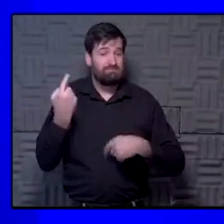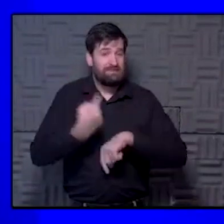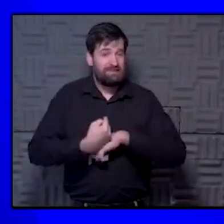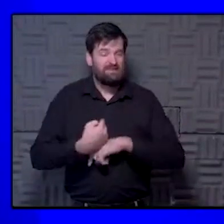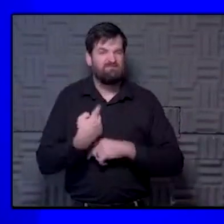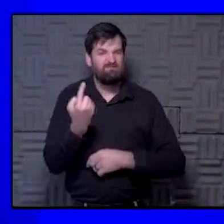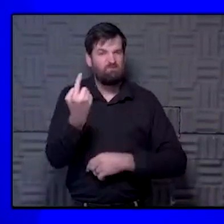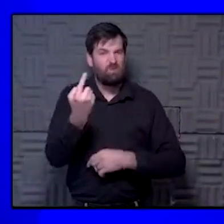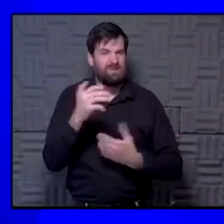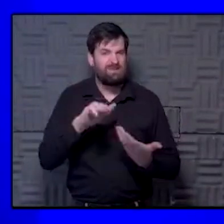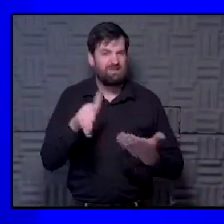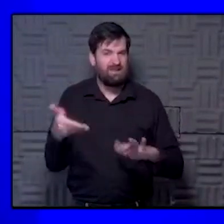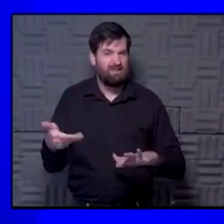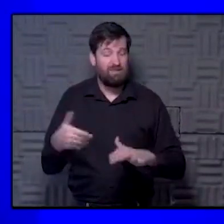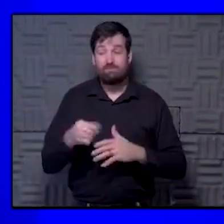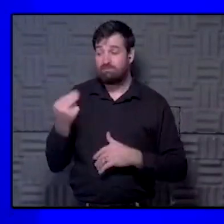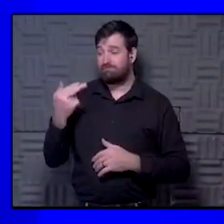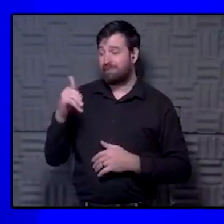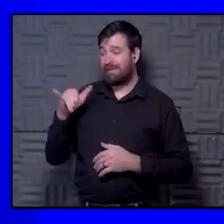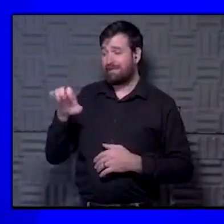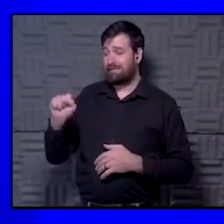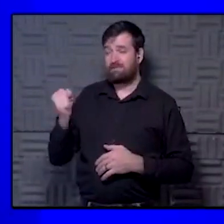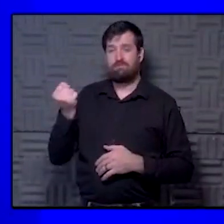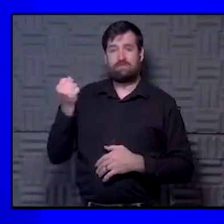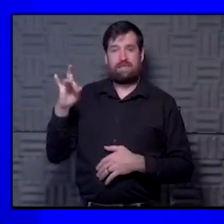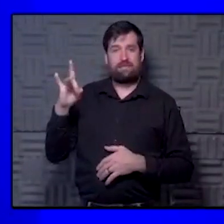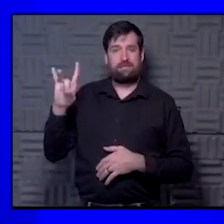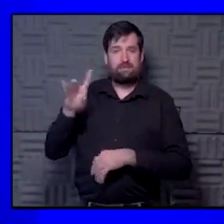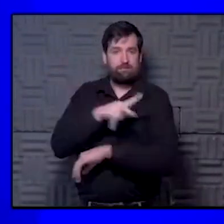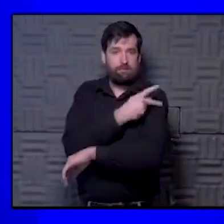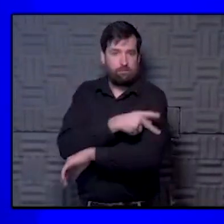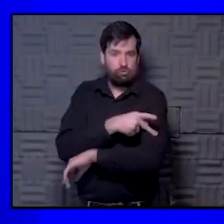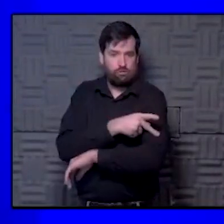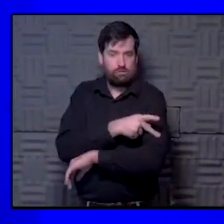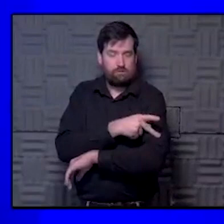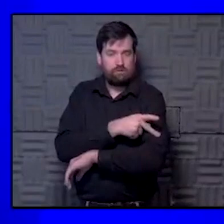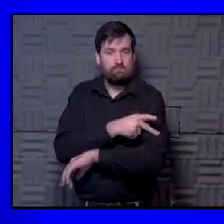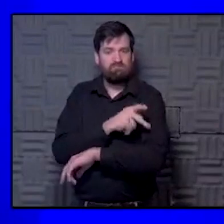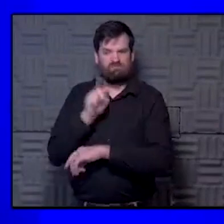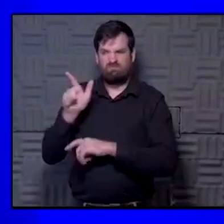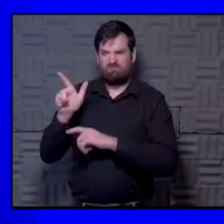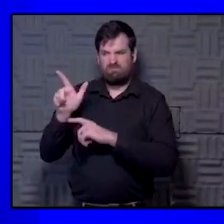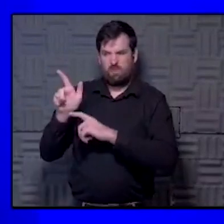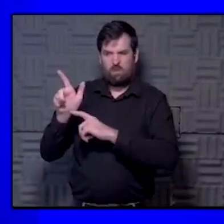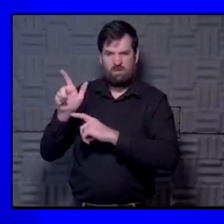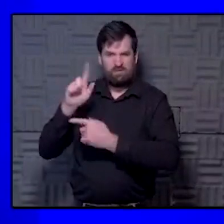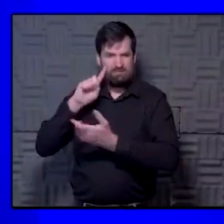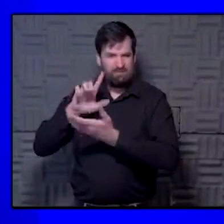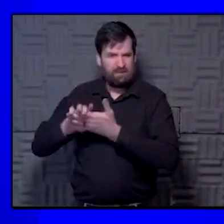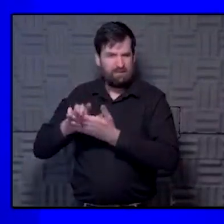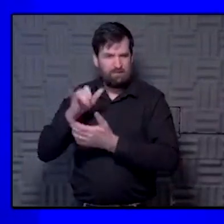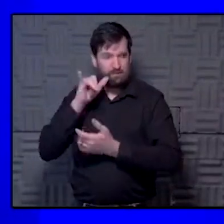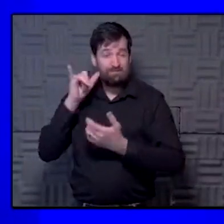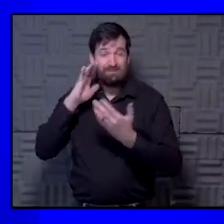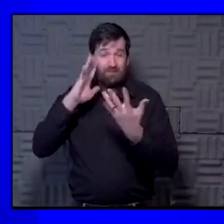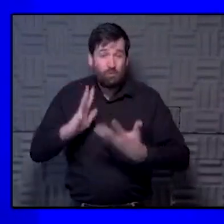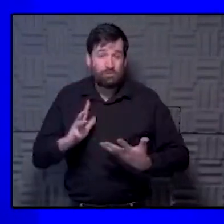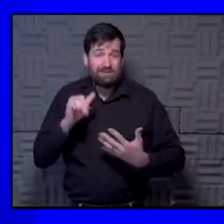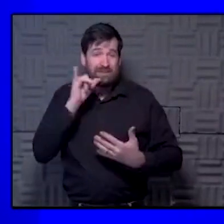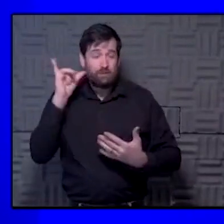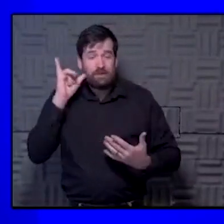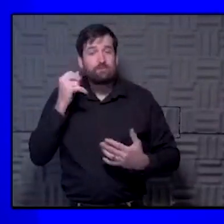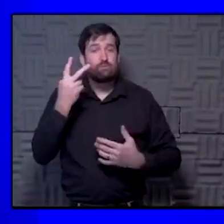unfortunately. And then numbers in Hays, they're at 18 patients today from 21, I believe it was yesterday. And unfortunately, they had 2